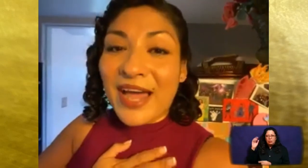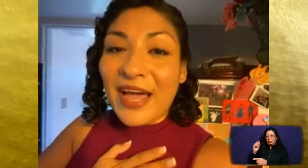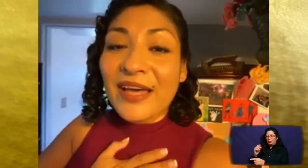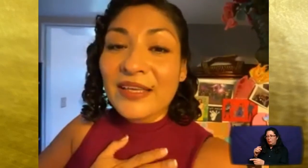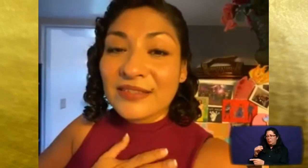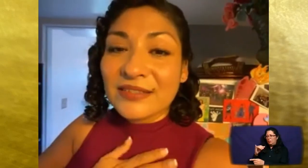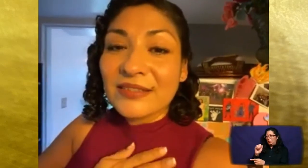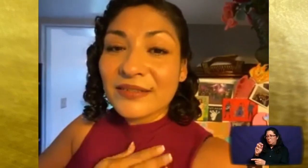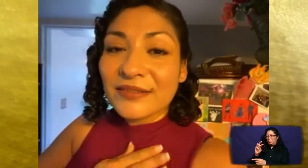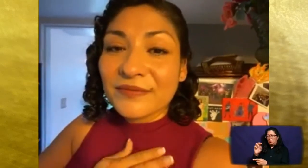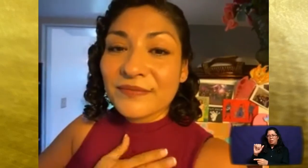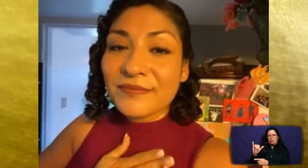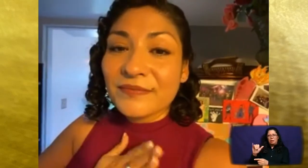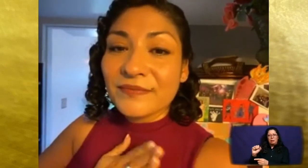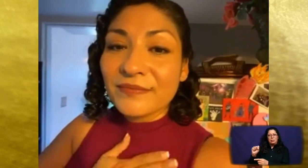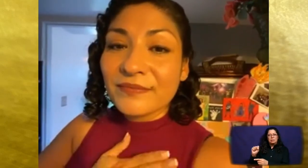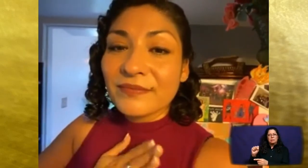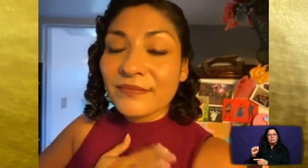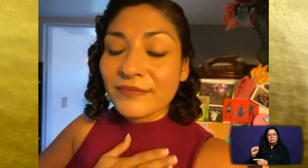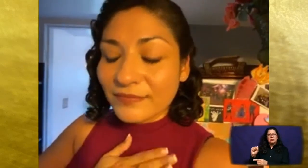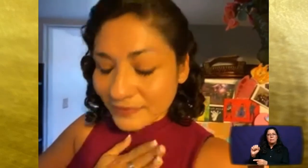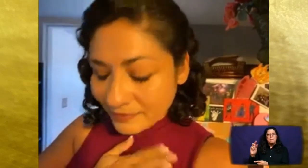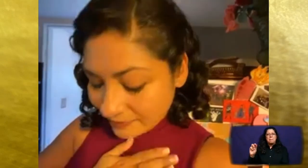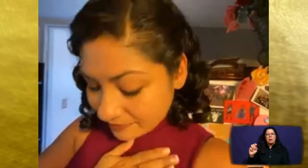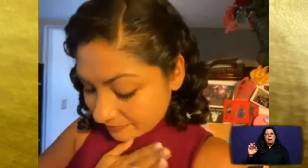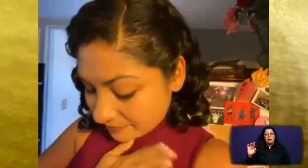Yemayas maracas.